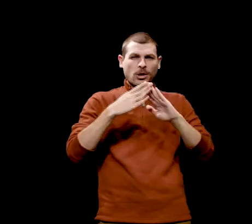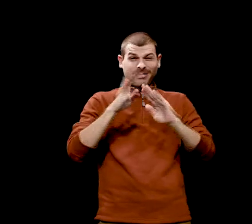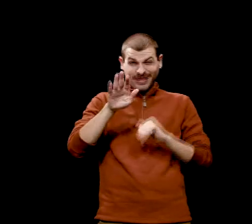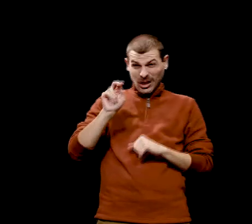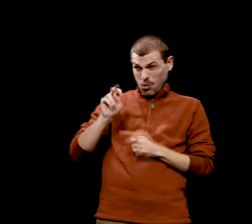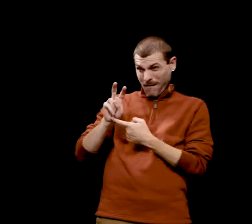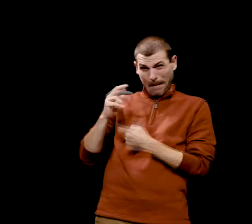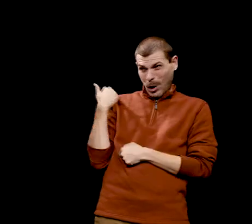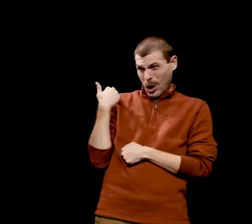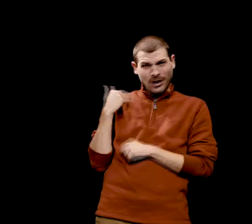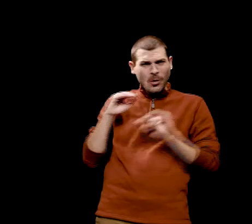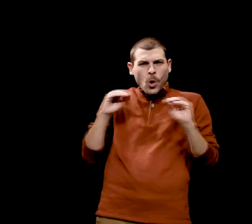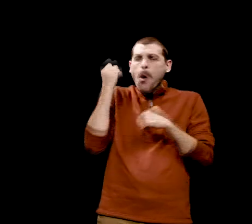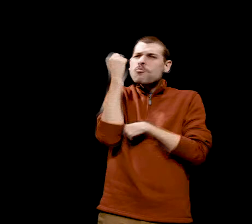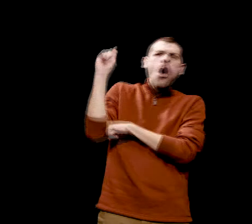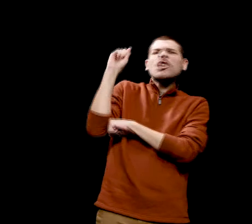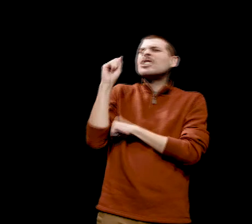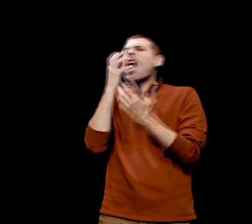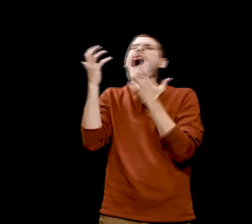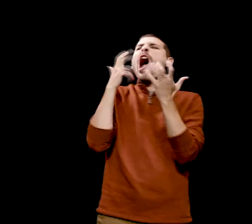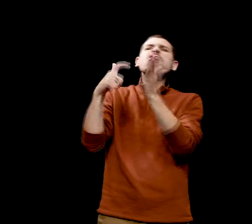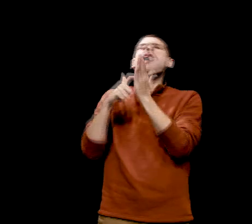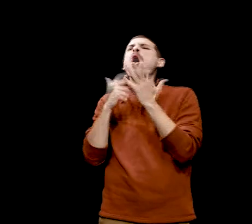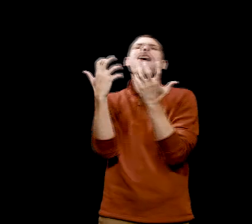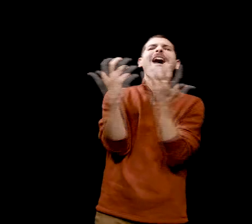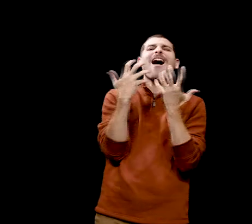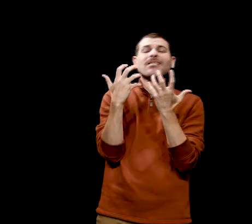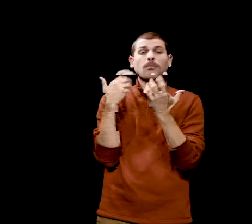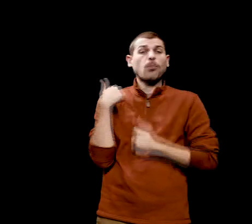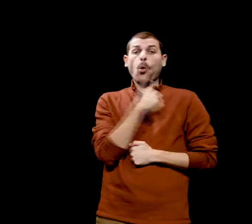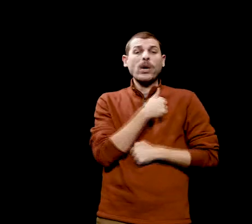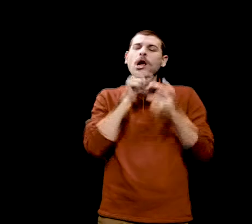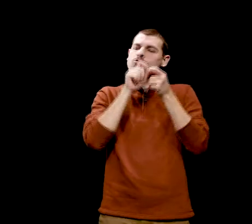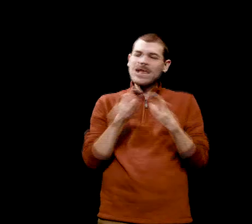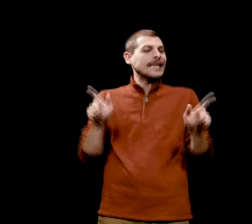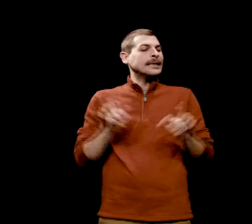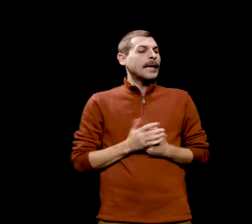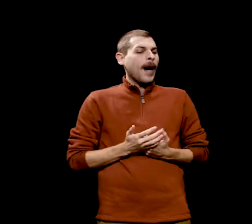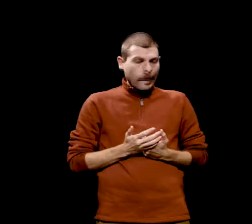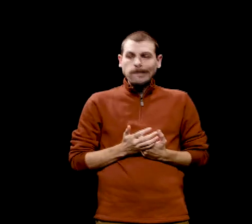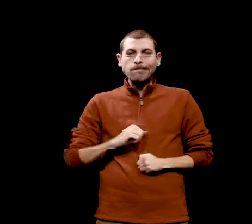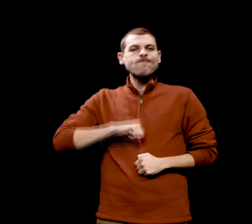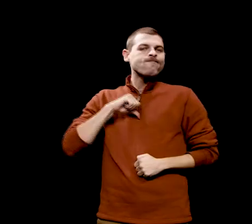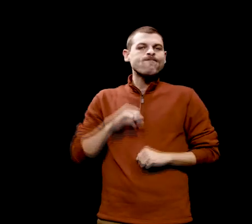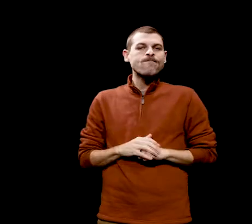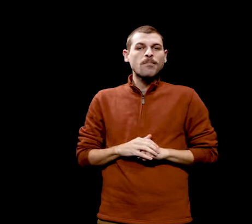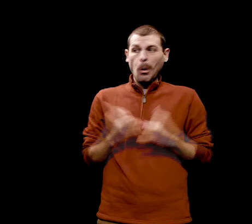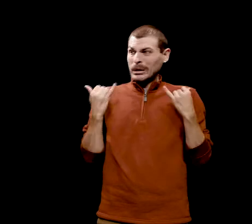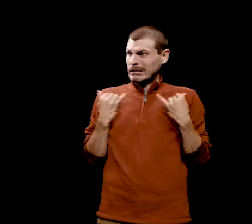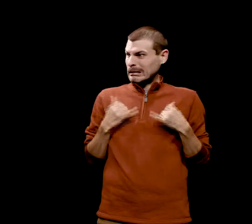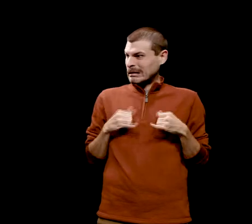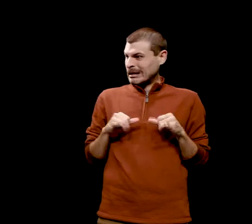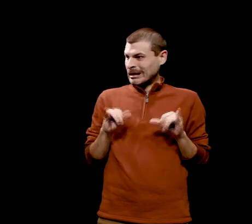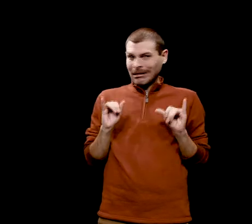out, because as I say, there weren't thousands of people demonstrating in the streets. But since then, what I have done is stood alongside the Black Lives